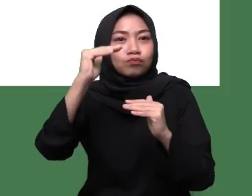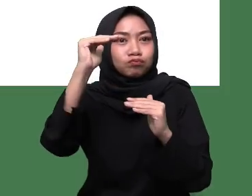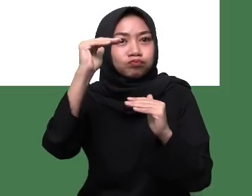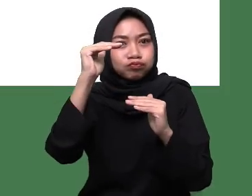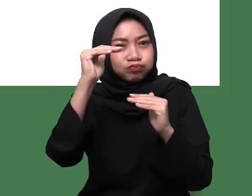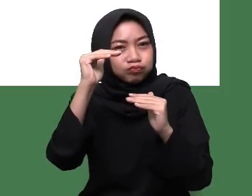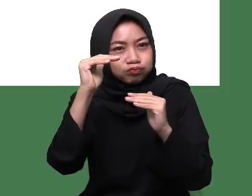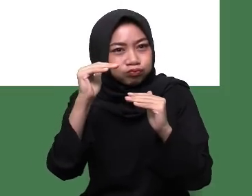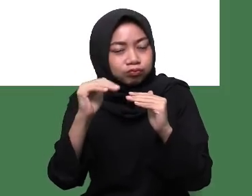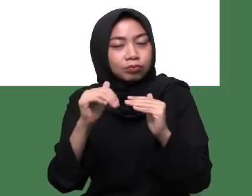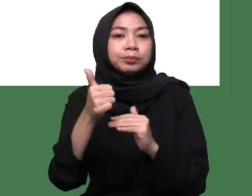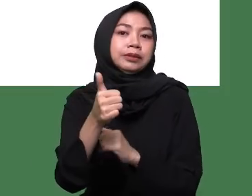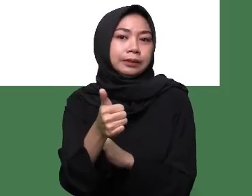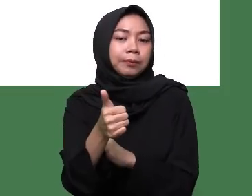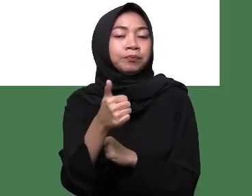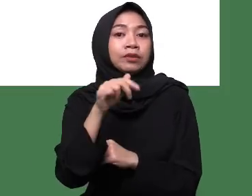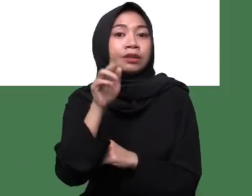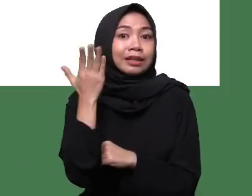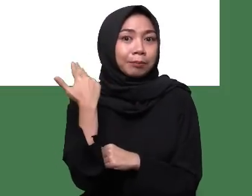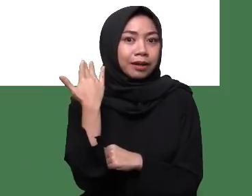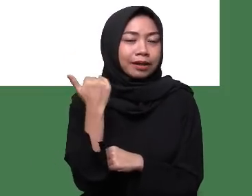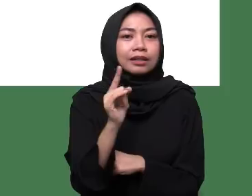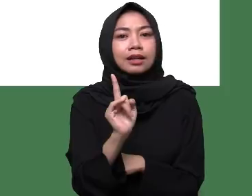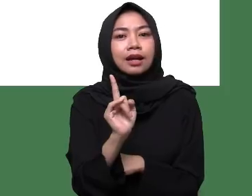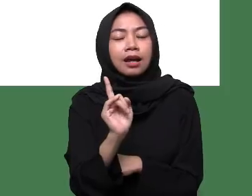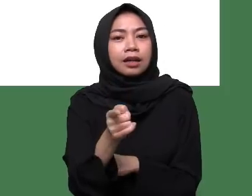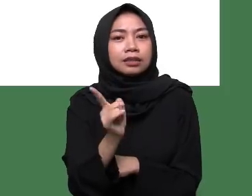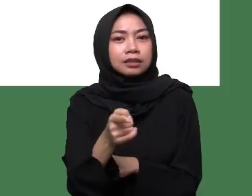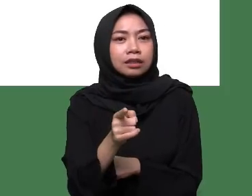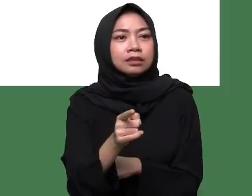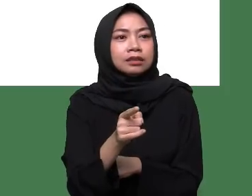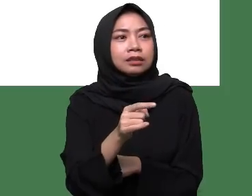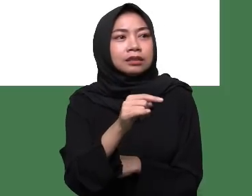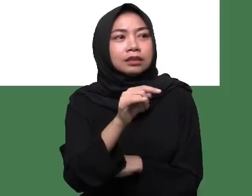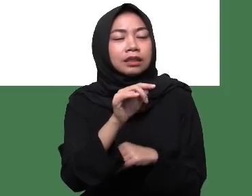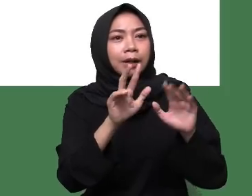of yesterday, there are approximately